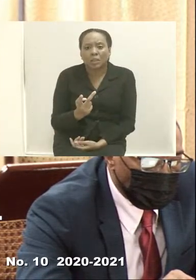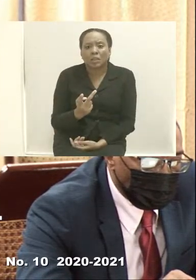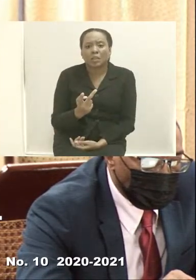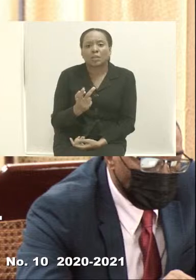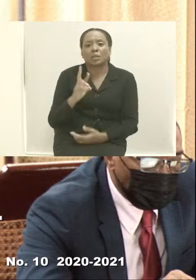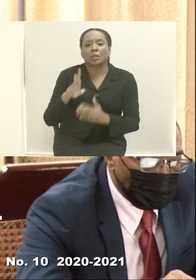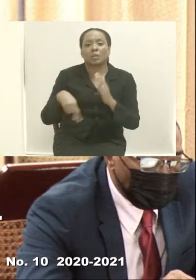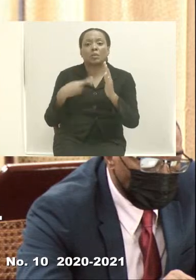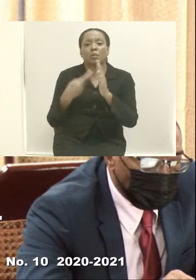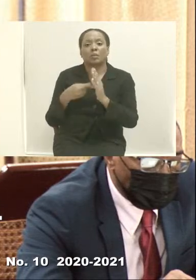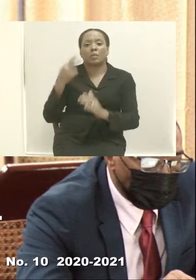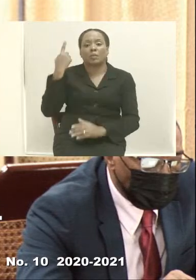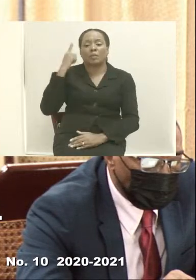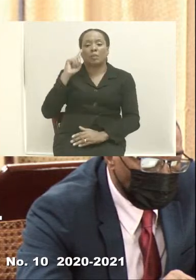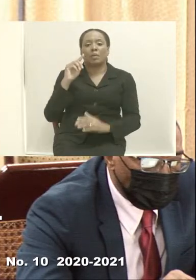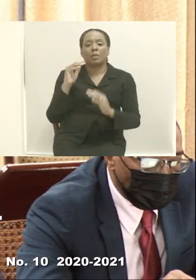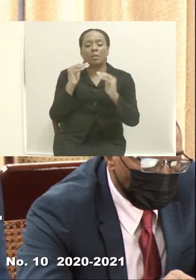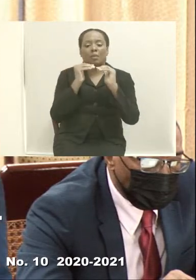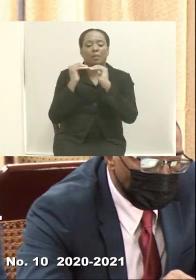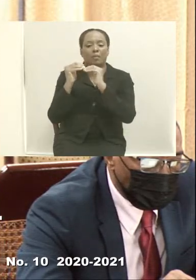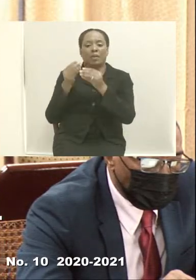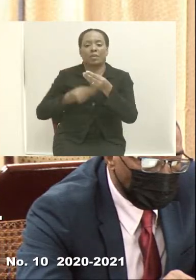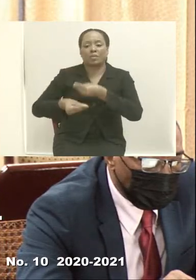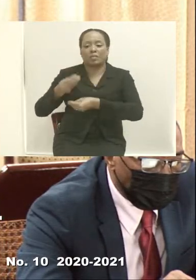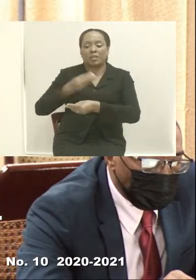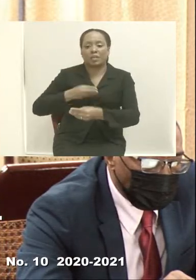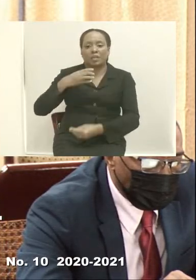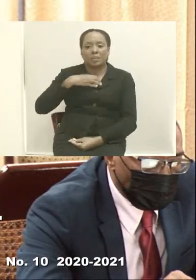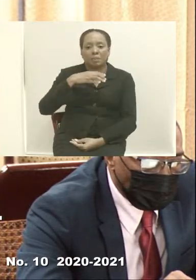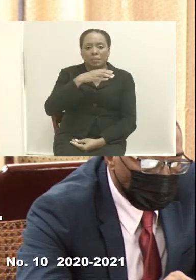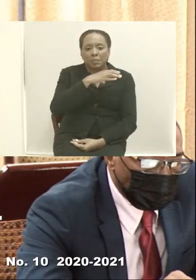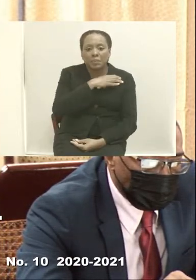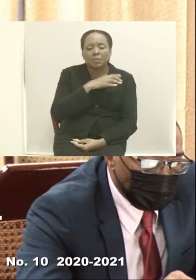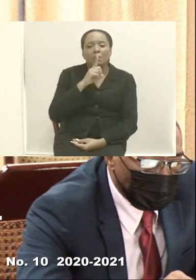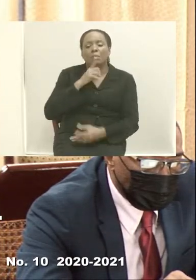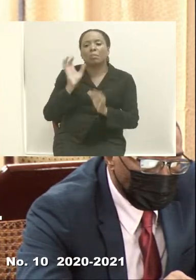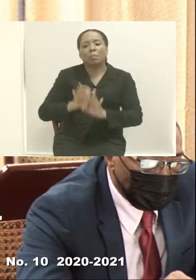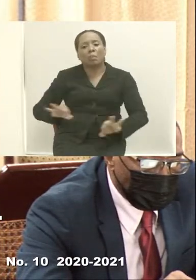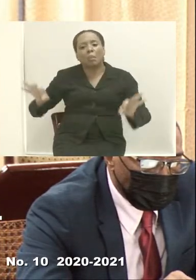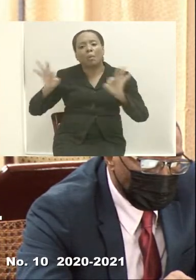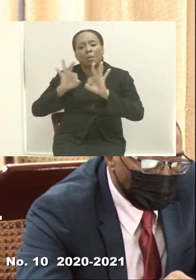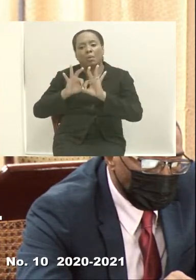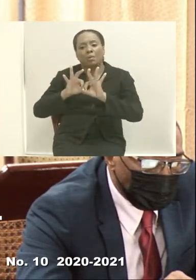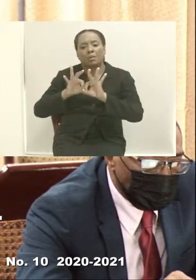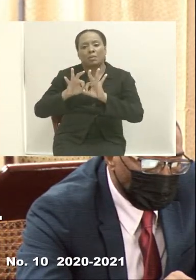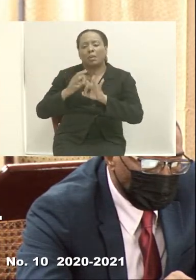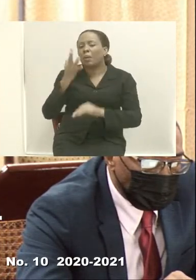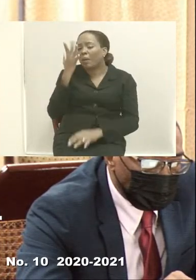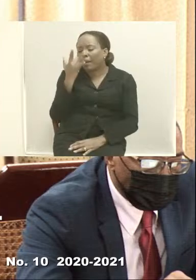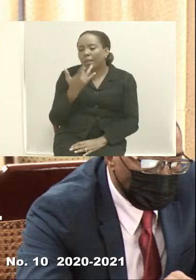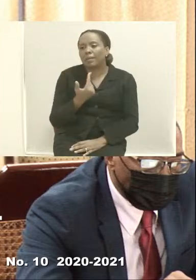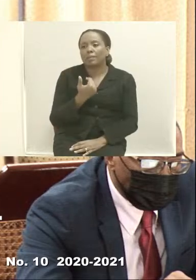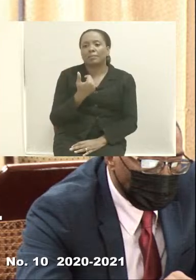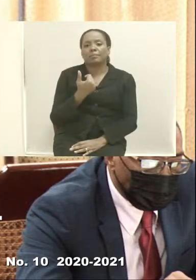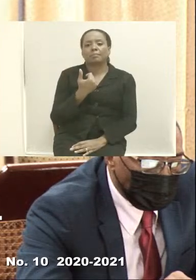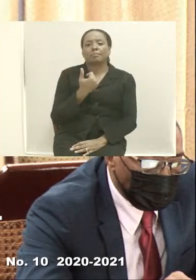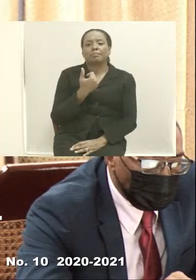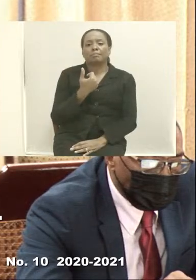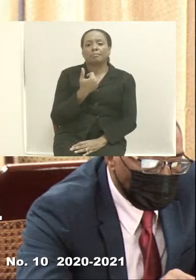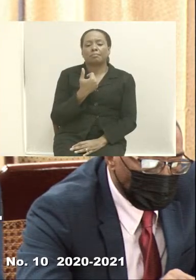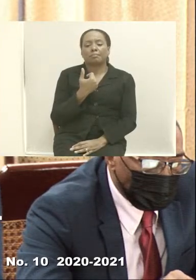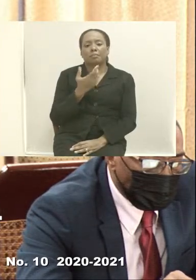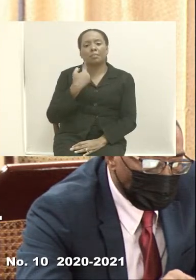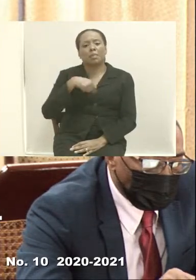Commission, utilities regulation, is absolutely important. I say that against a backdrop where we still have a persistent situation